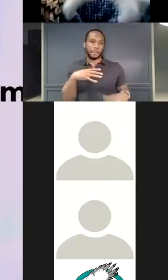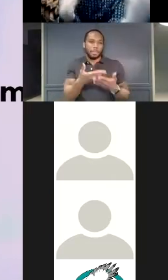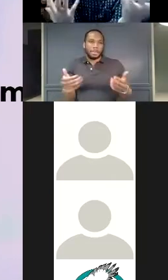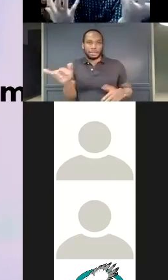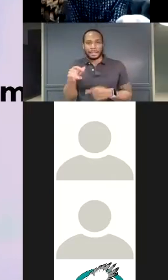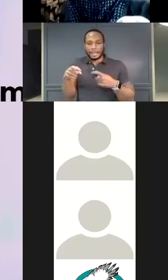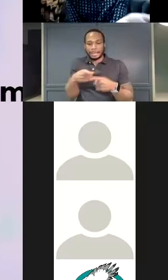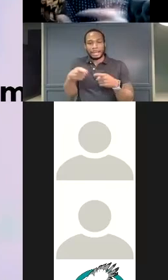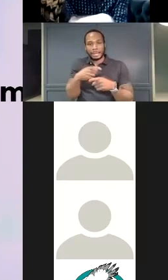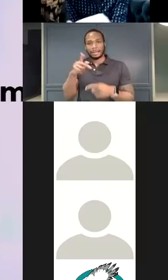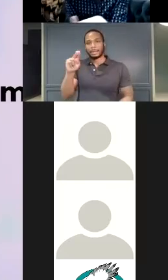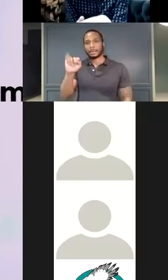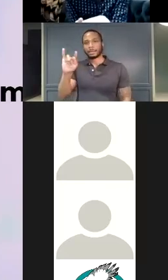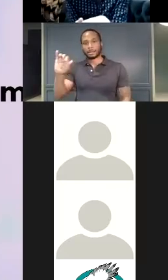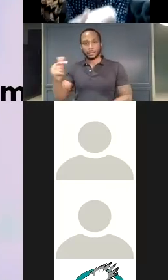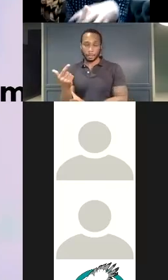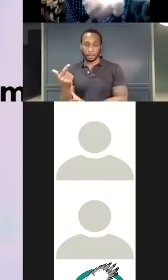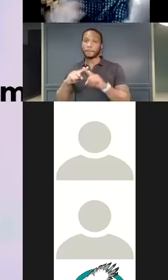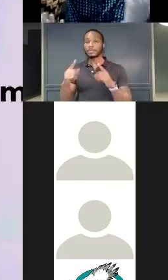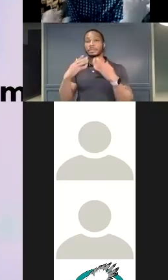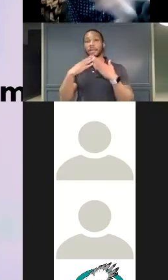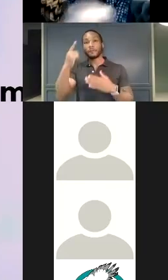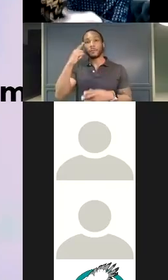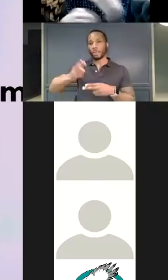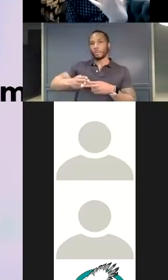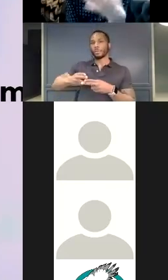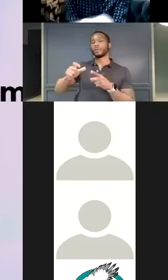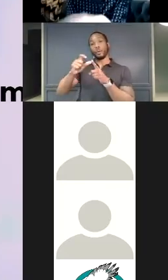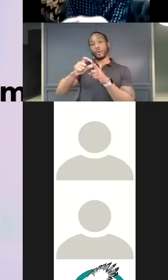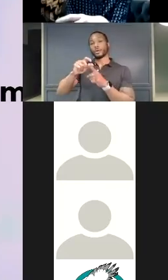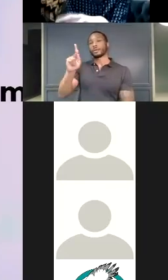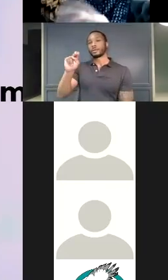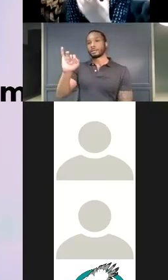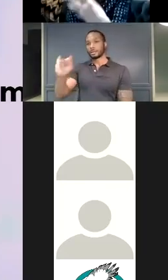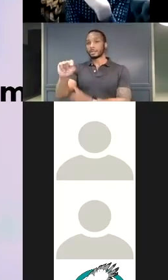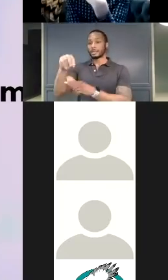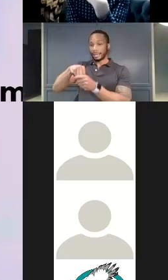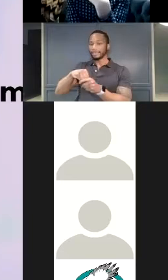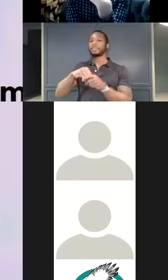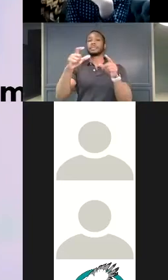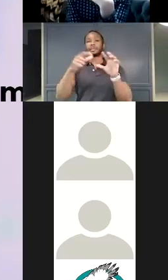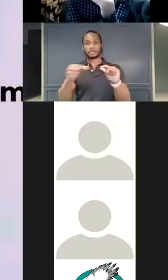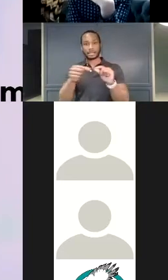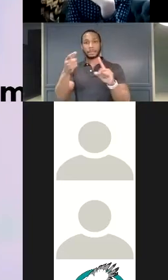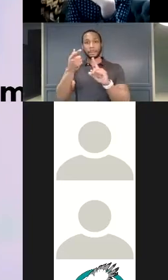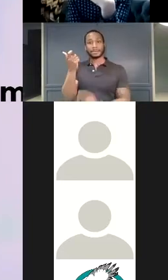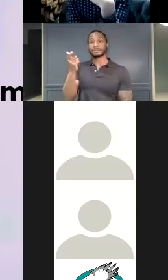But I was very grateful for the word knit in the text because knit is a really good poetic metaphor.